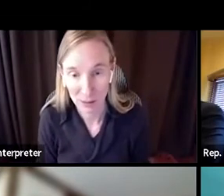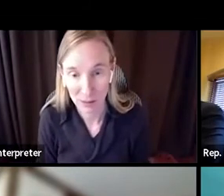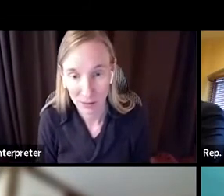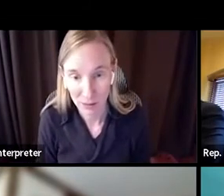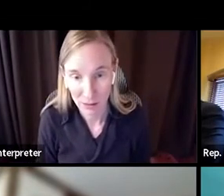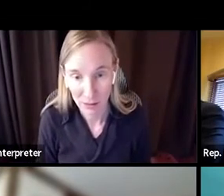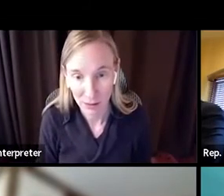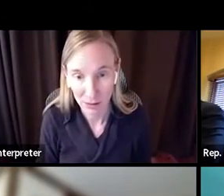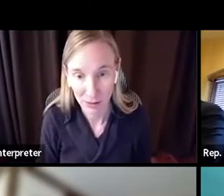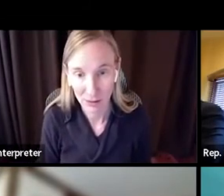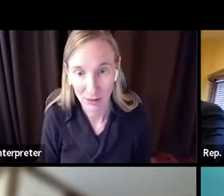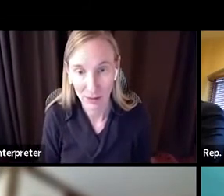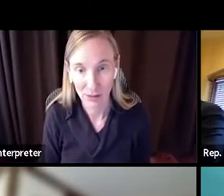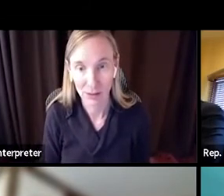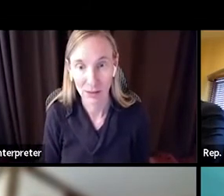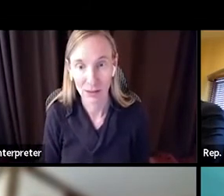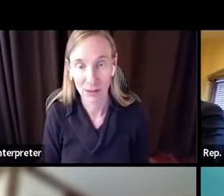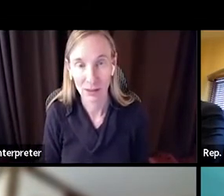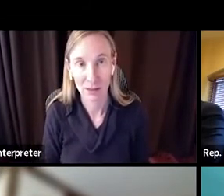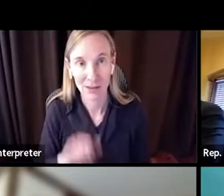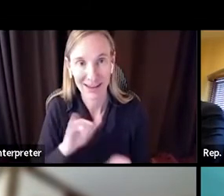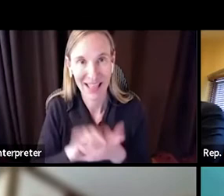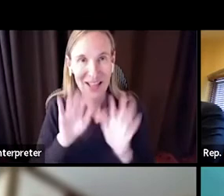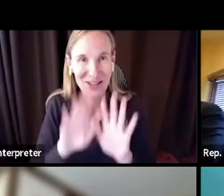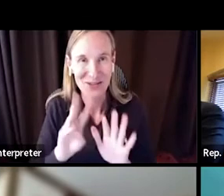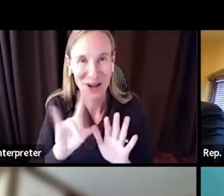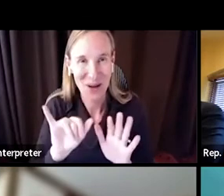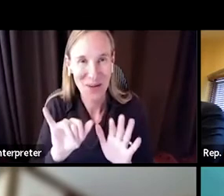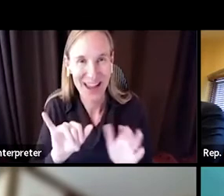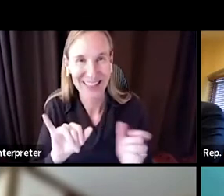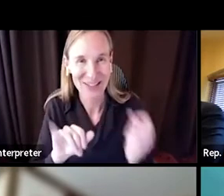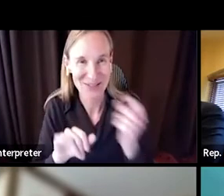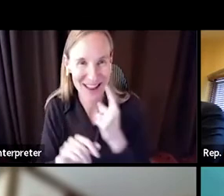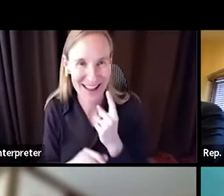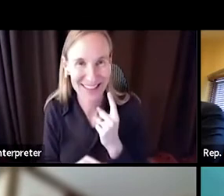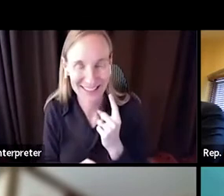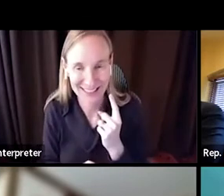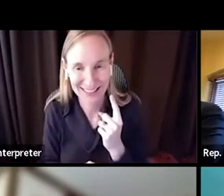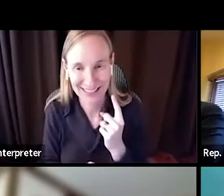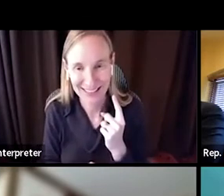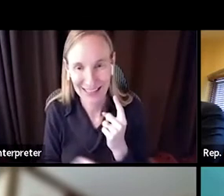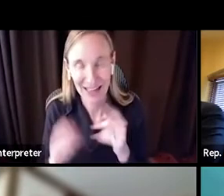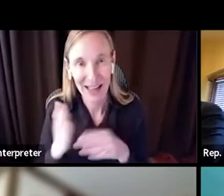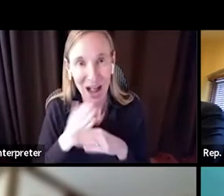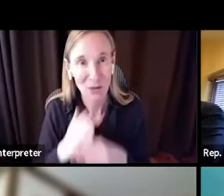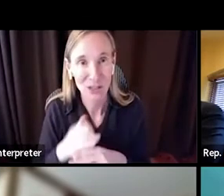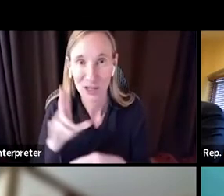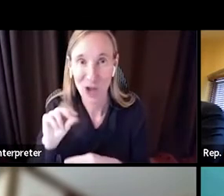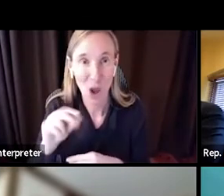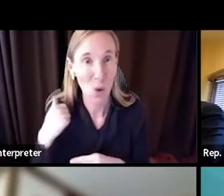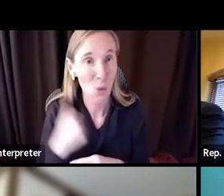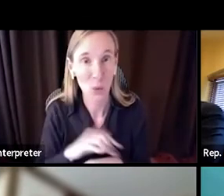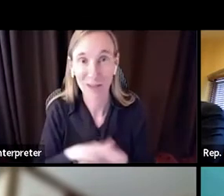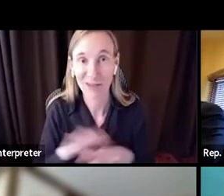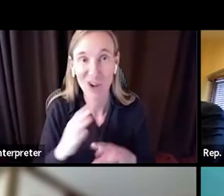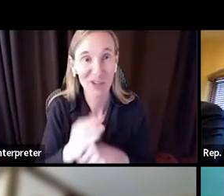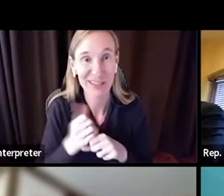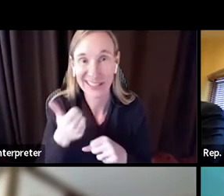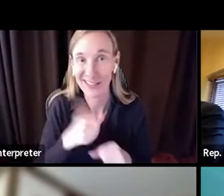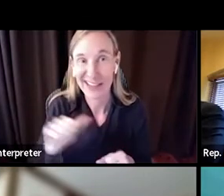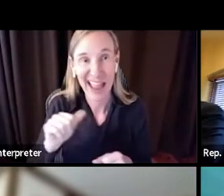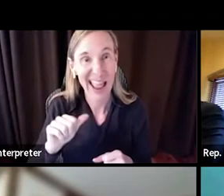That's a great way to reframe the question. And I will share that no, we have not received any